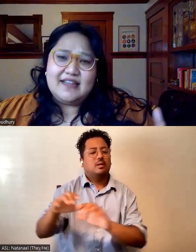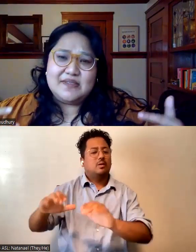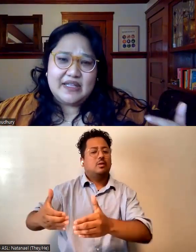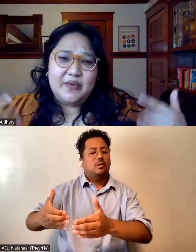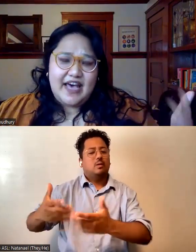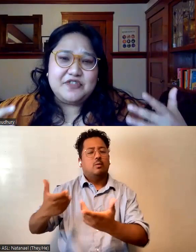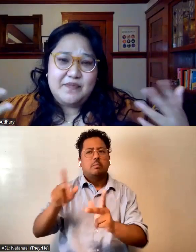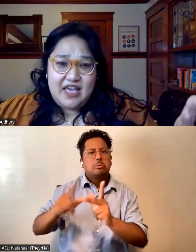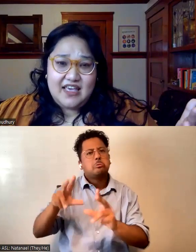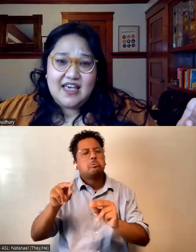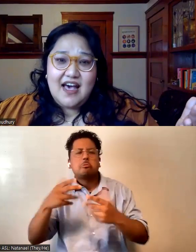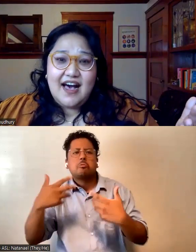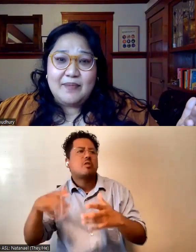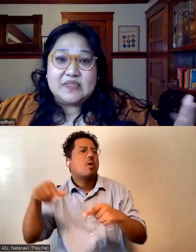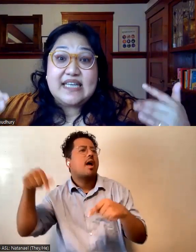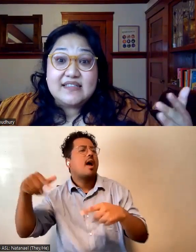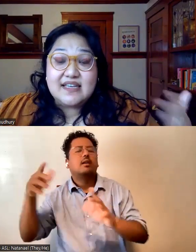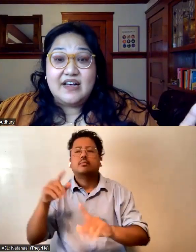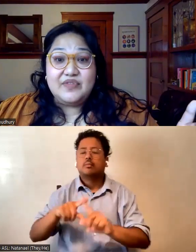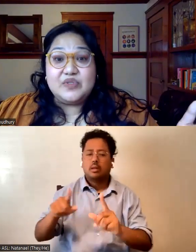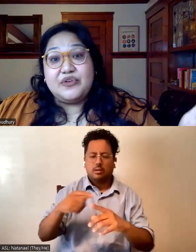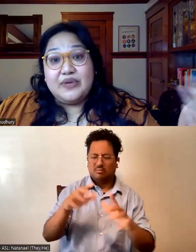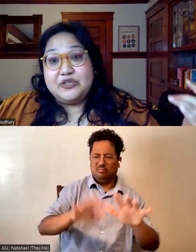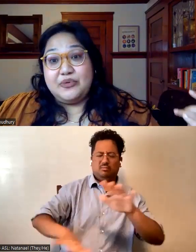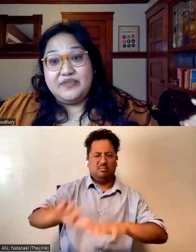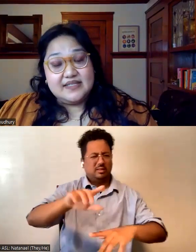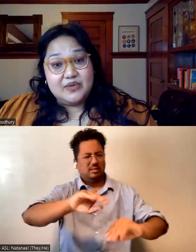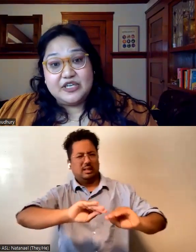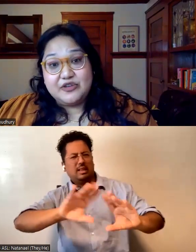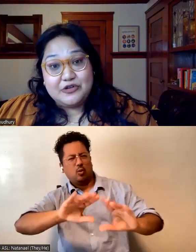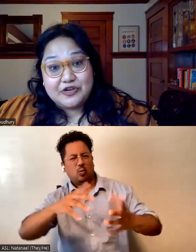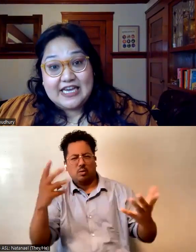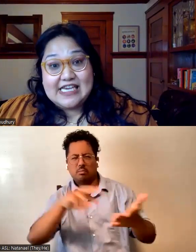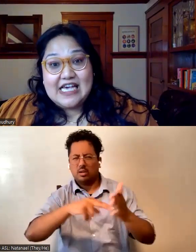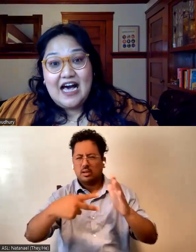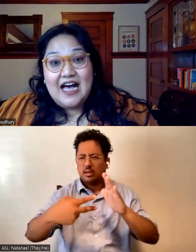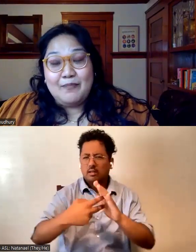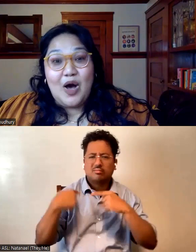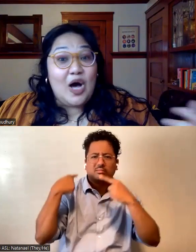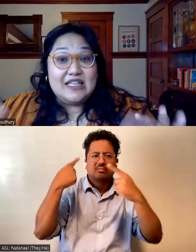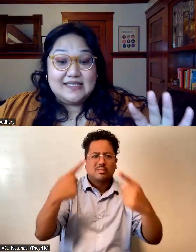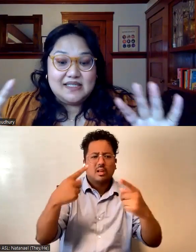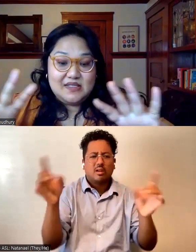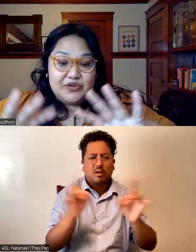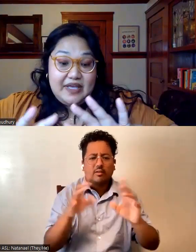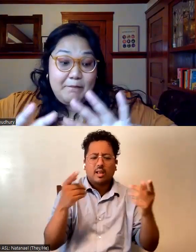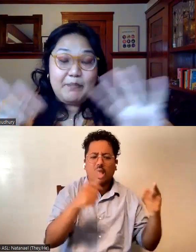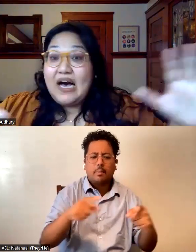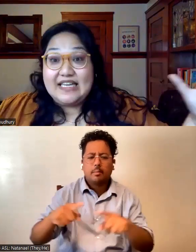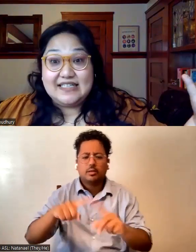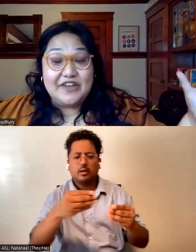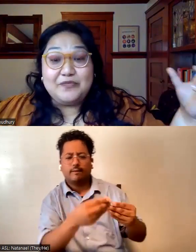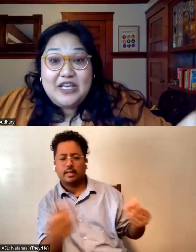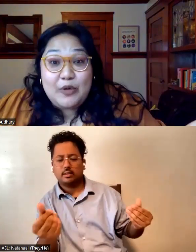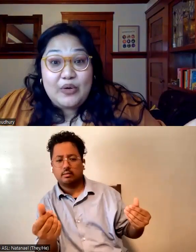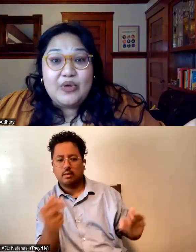push against, right? Like we have to make sense of the sort of racial grievance and racial injury on this sort of like